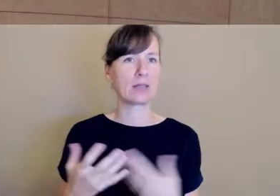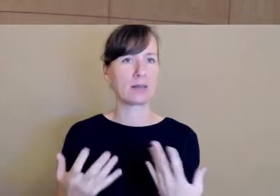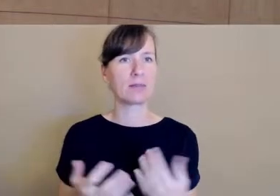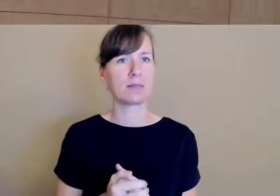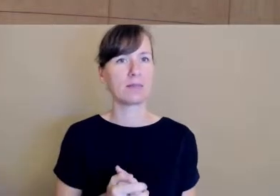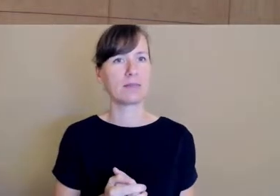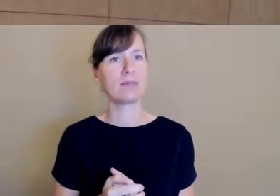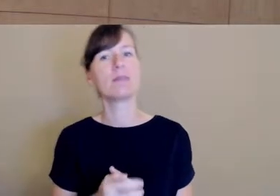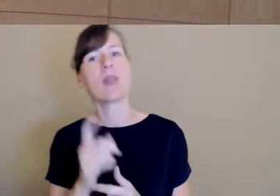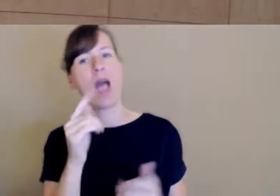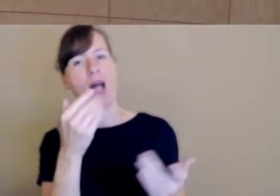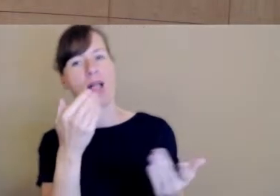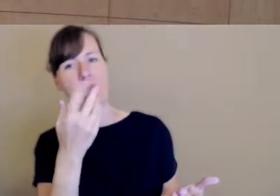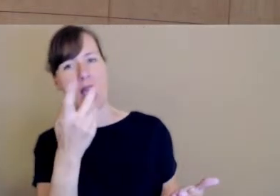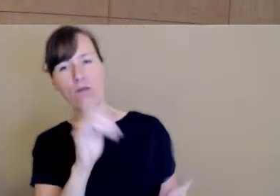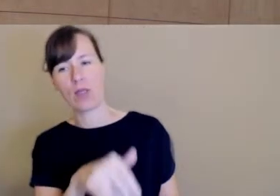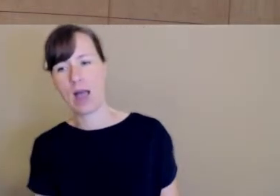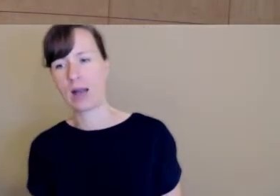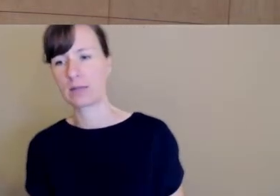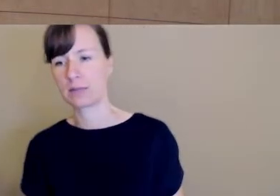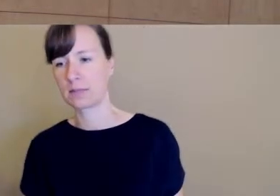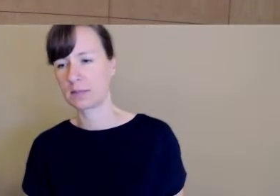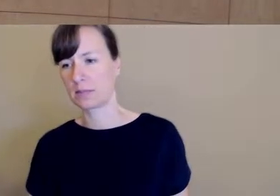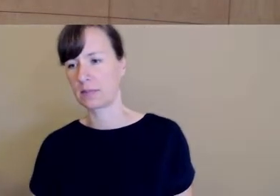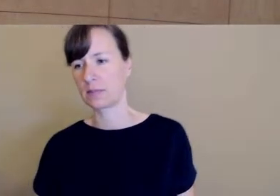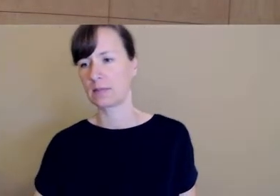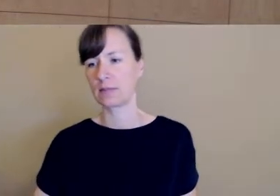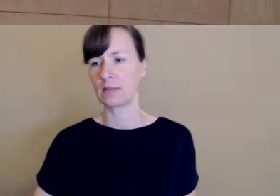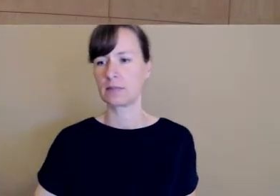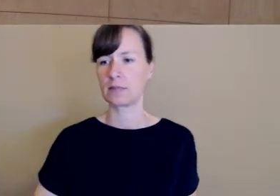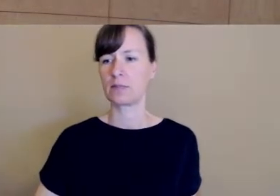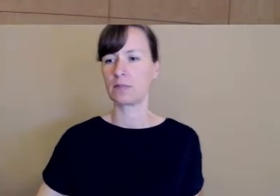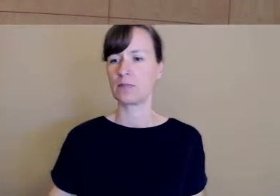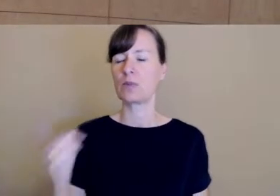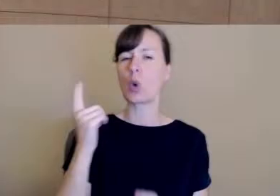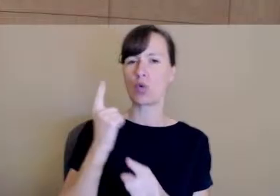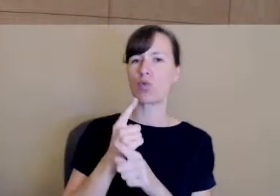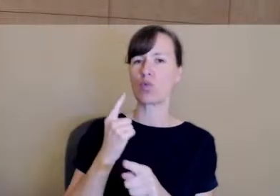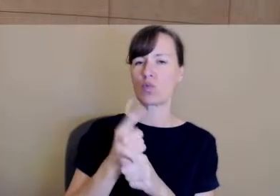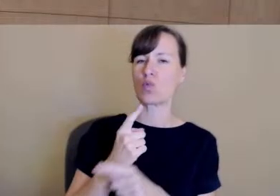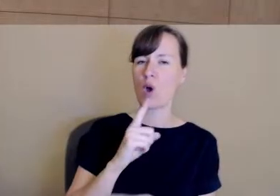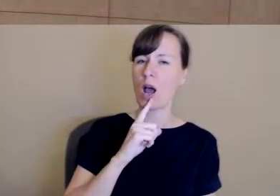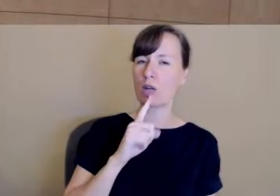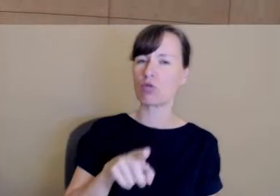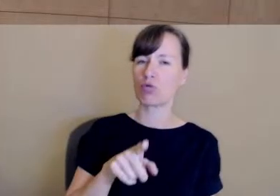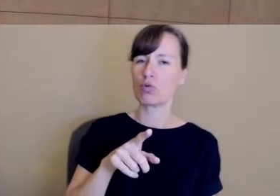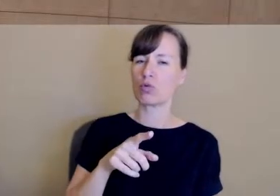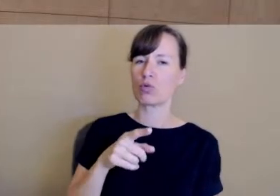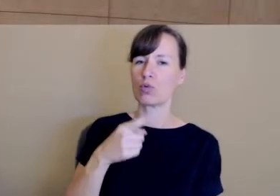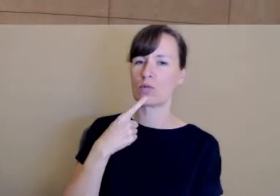Yeah, no, thank you for that. Right, but true, and